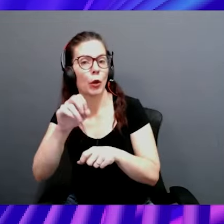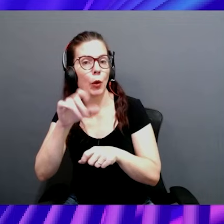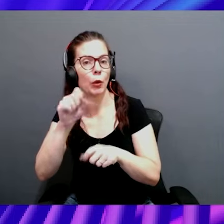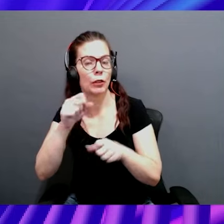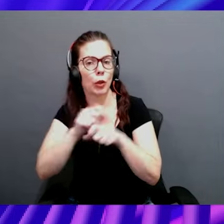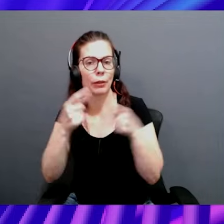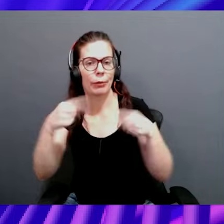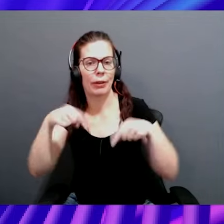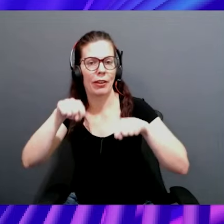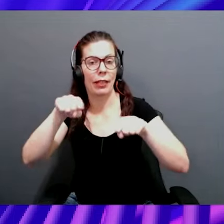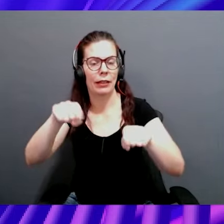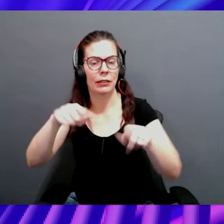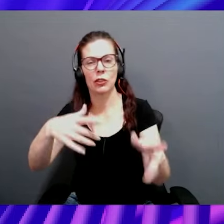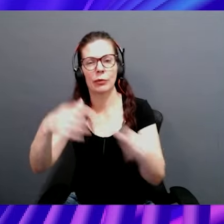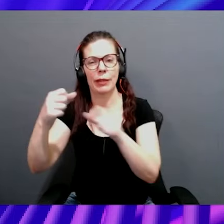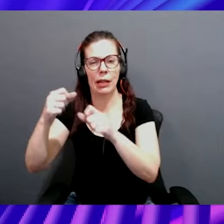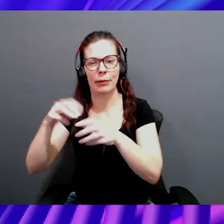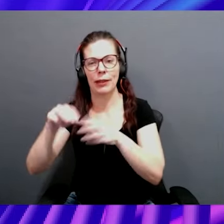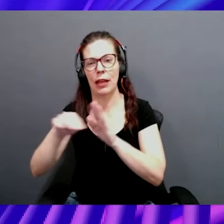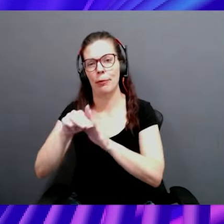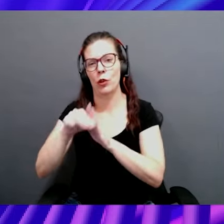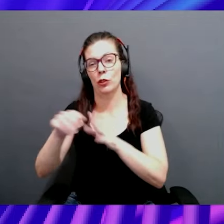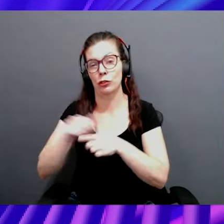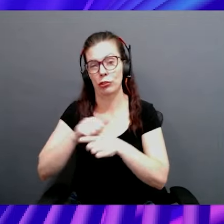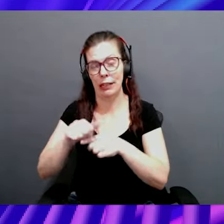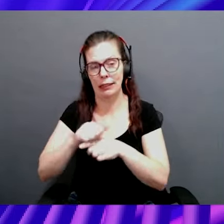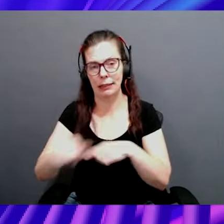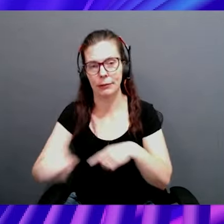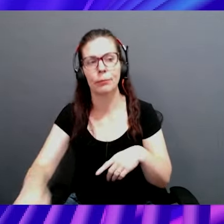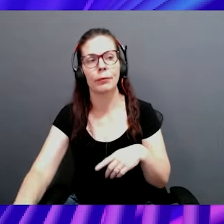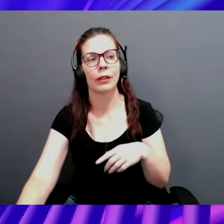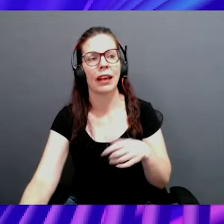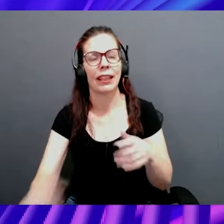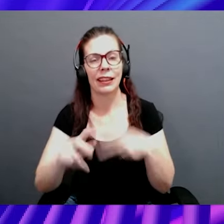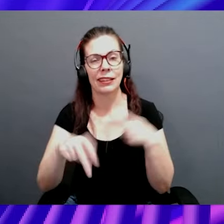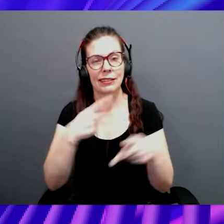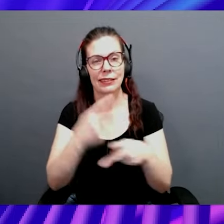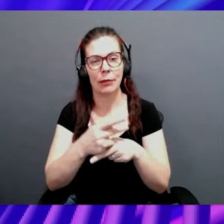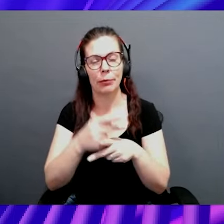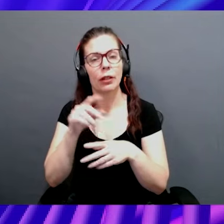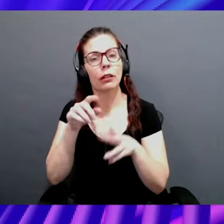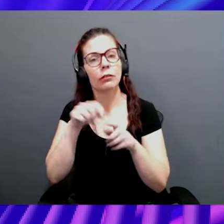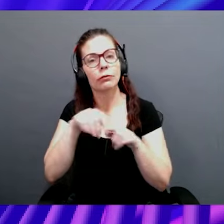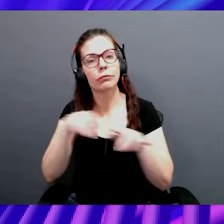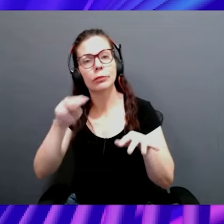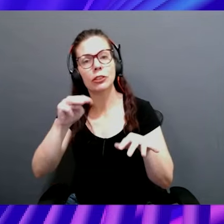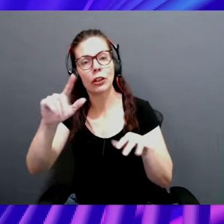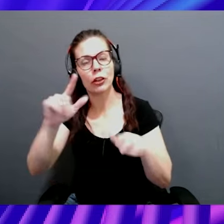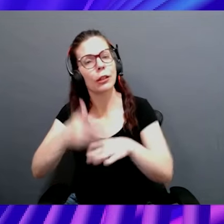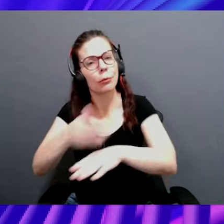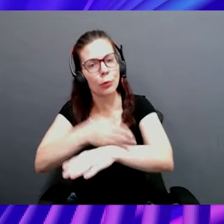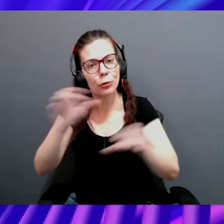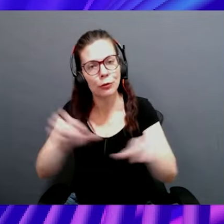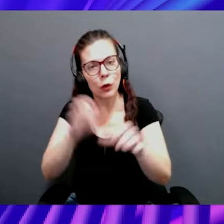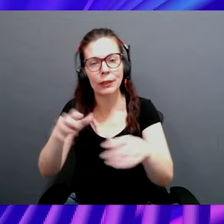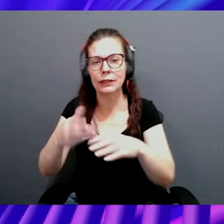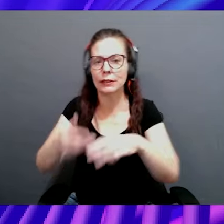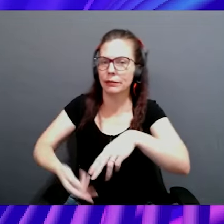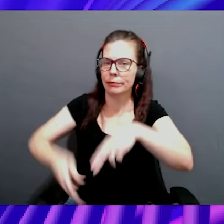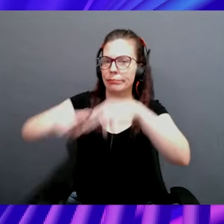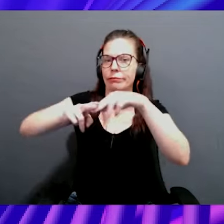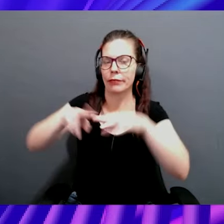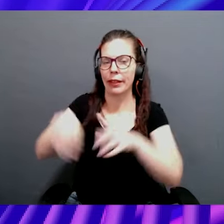model training. And that type of distributed machine learning improves performance, increases accuracy, and will scale up to